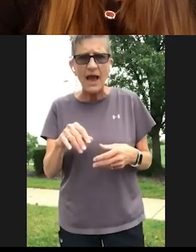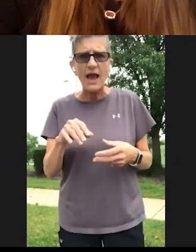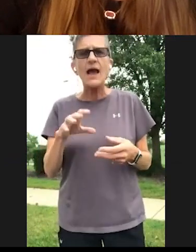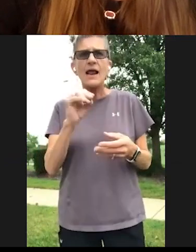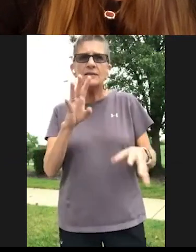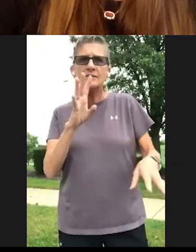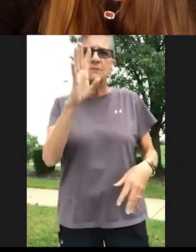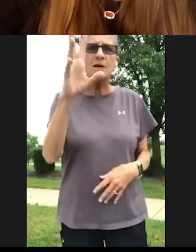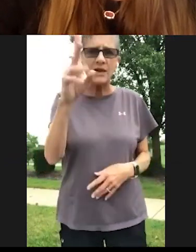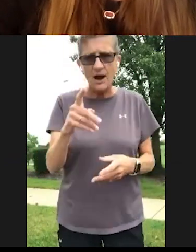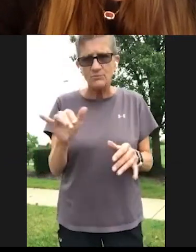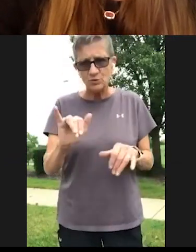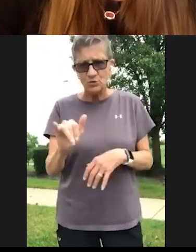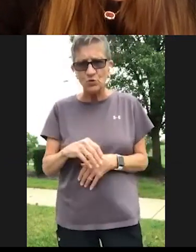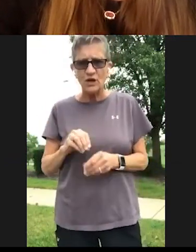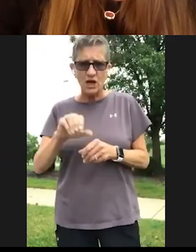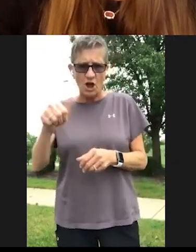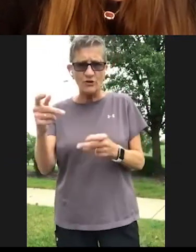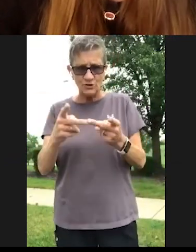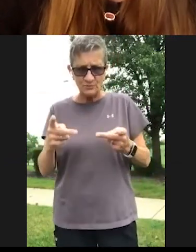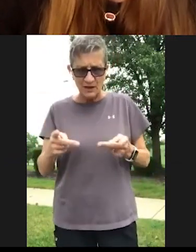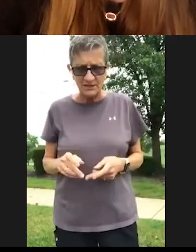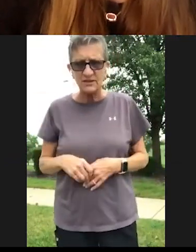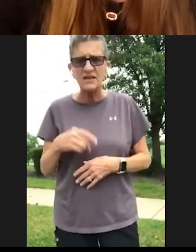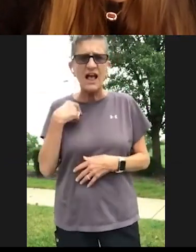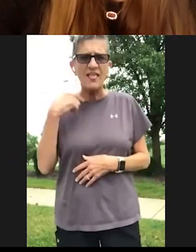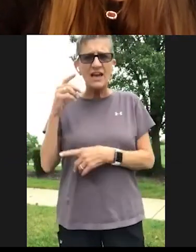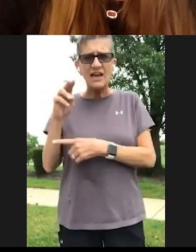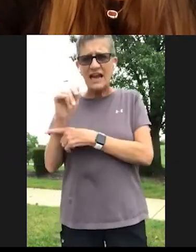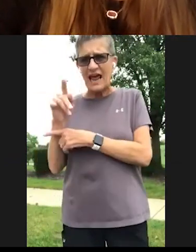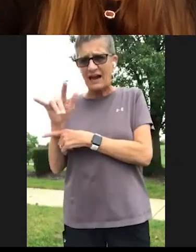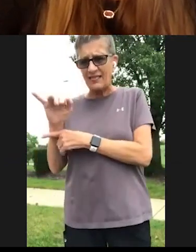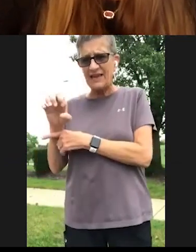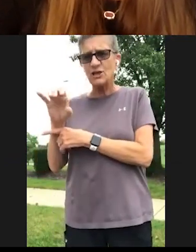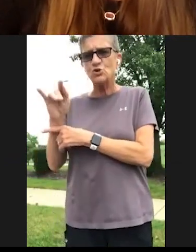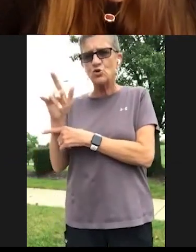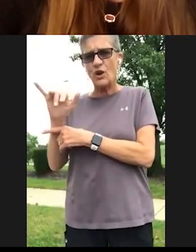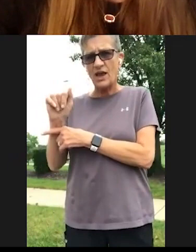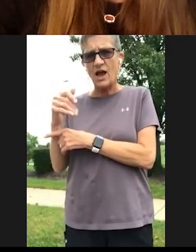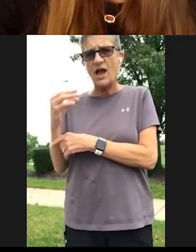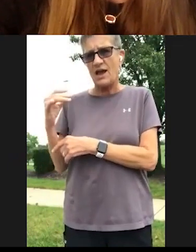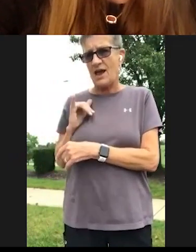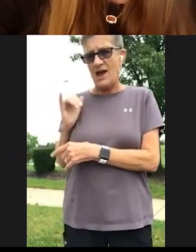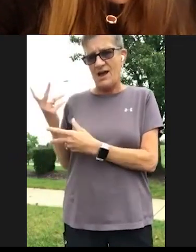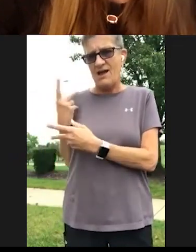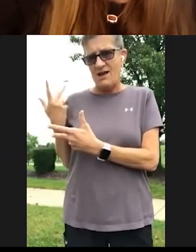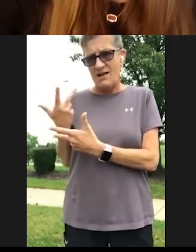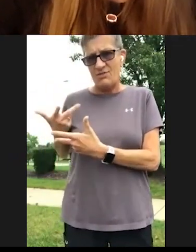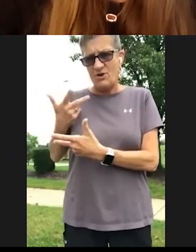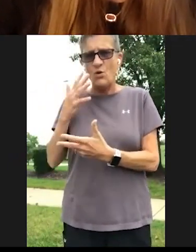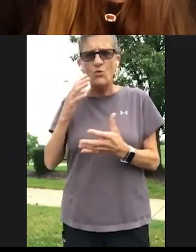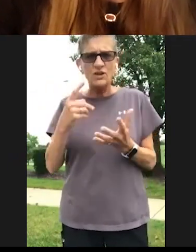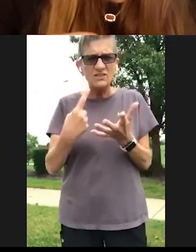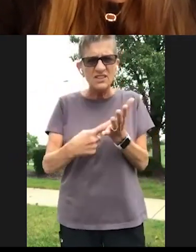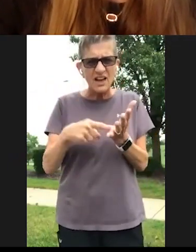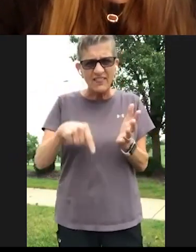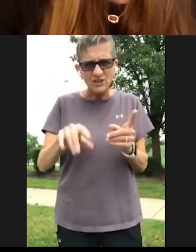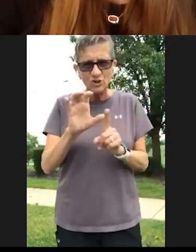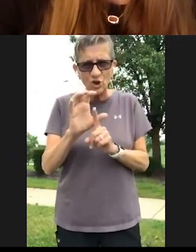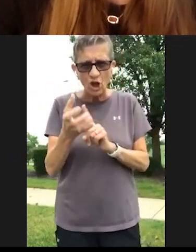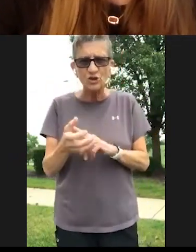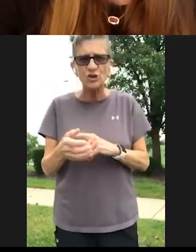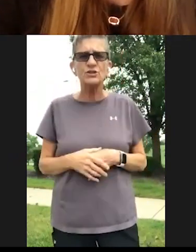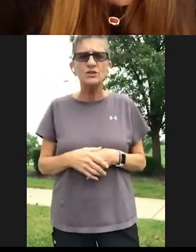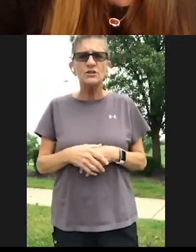spaces. And I think now Natalie and Julia and I together will go over a couple of summaries about this culture. And so